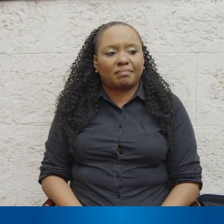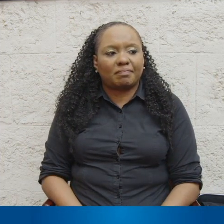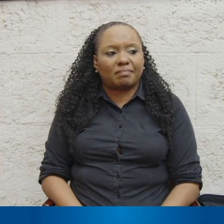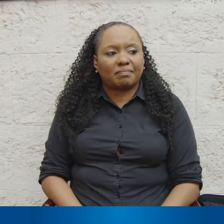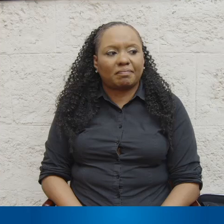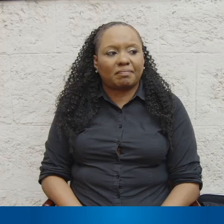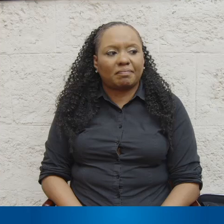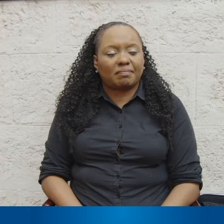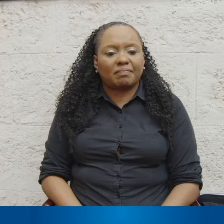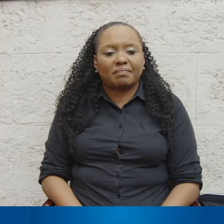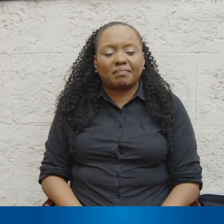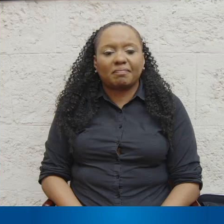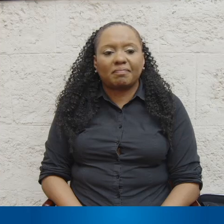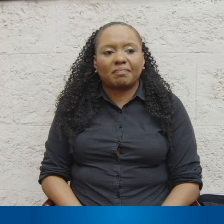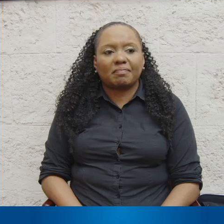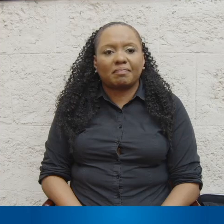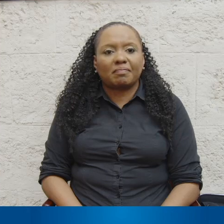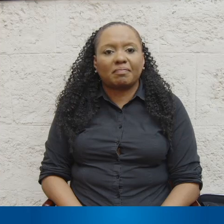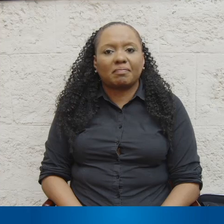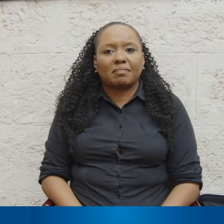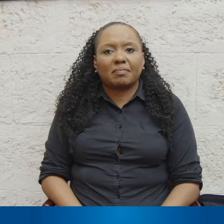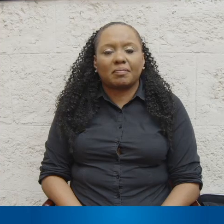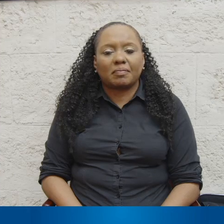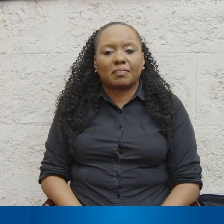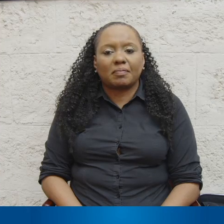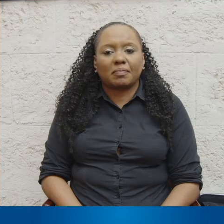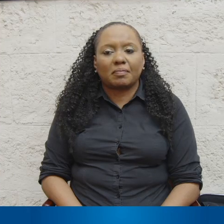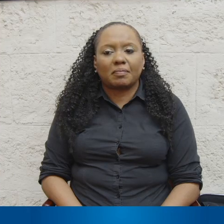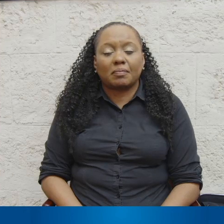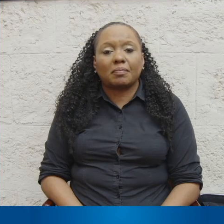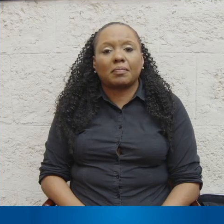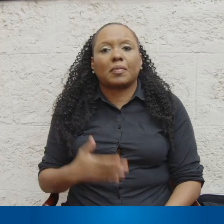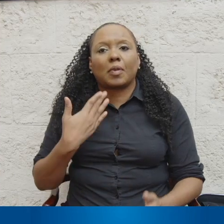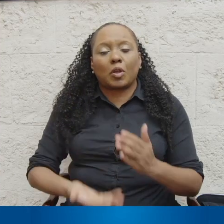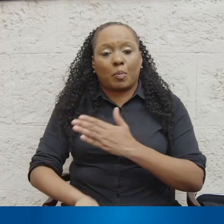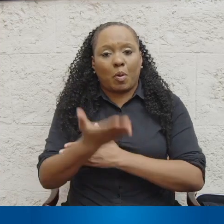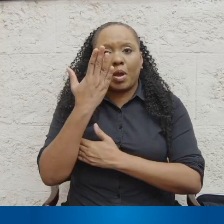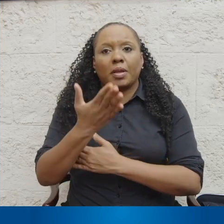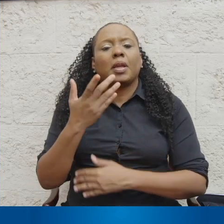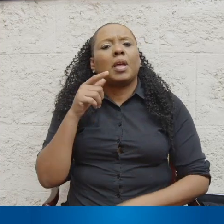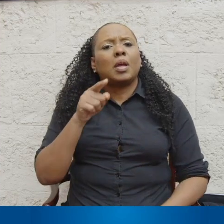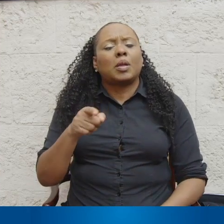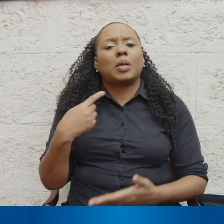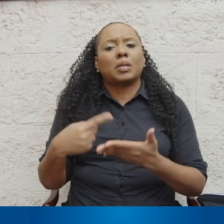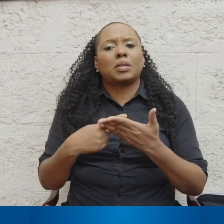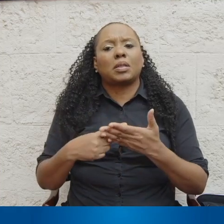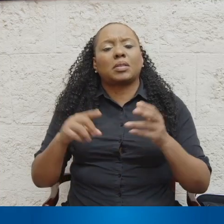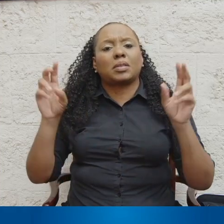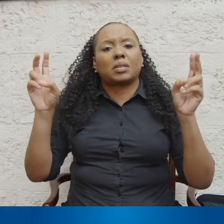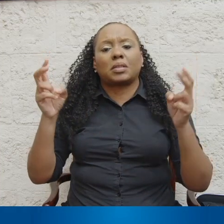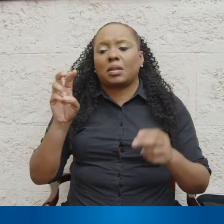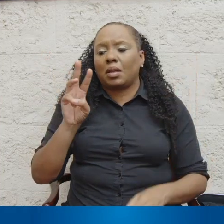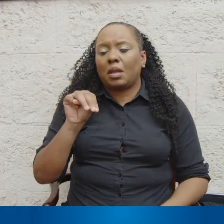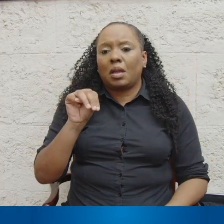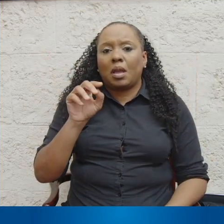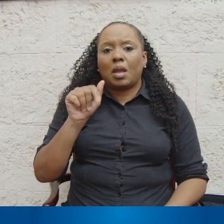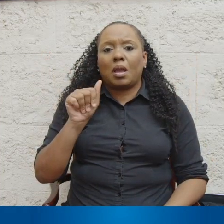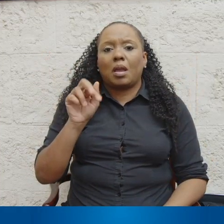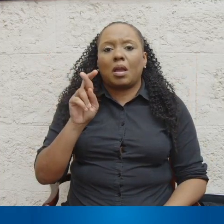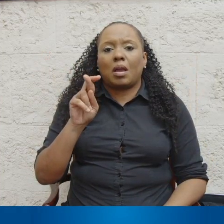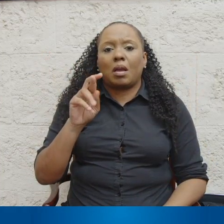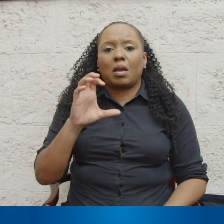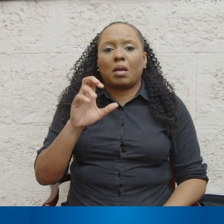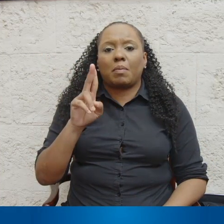Question. Good morning. So you mentioned Marcus Garvey, your focus. Just wondering if you